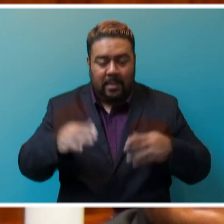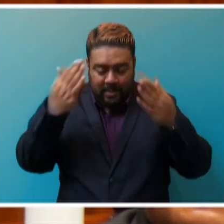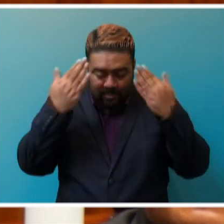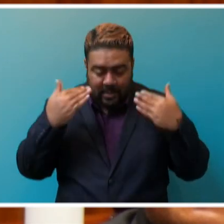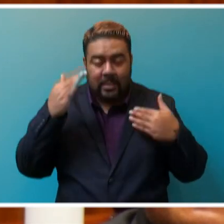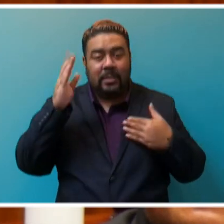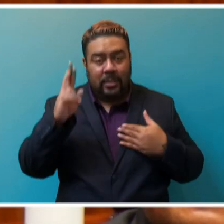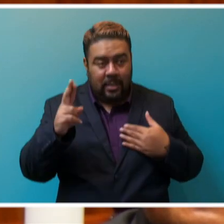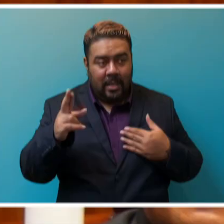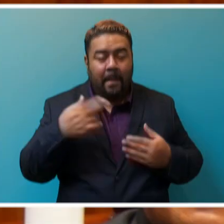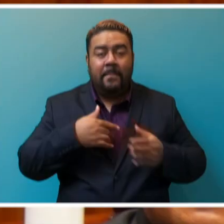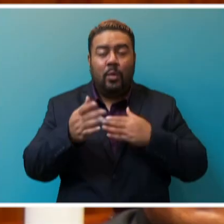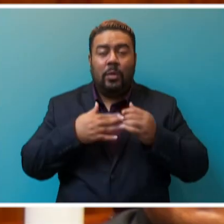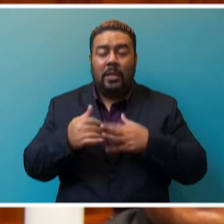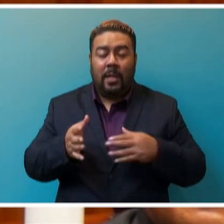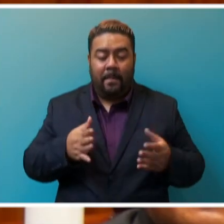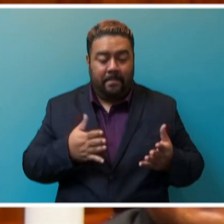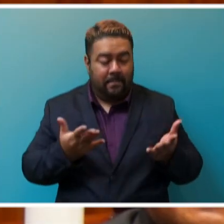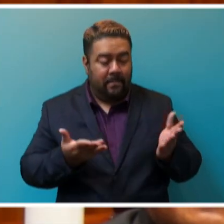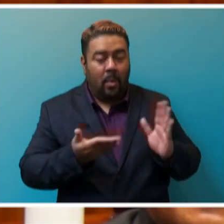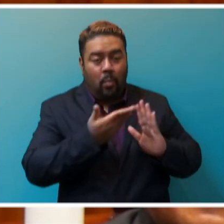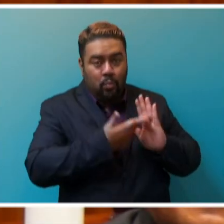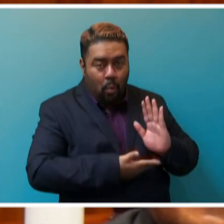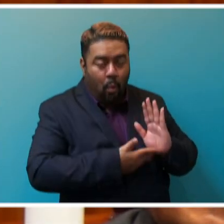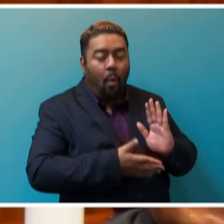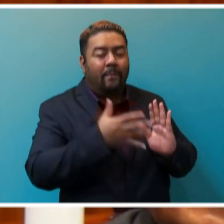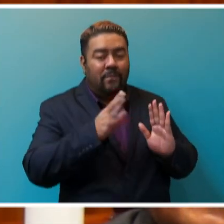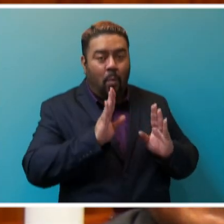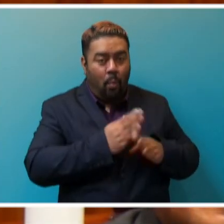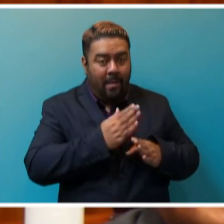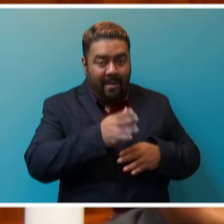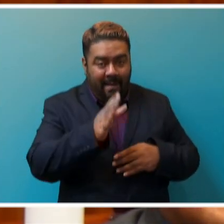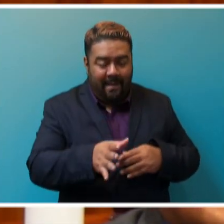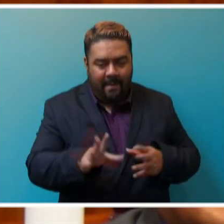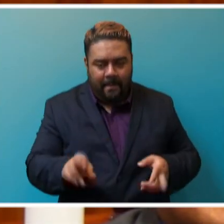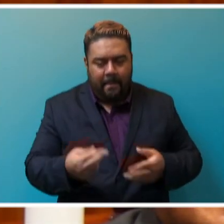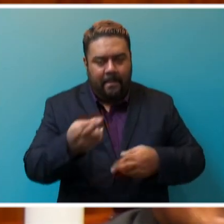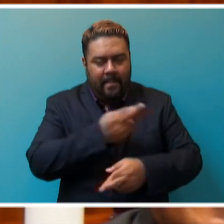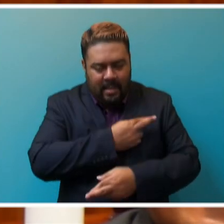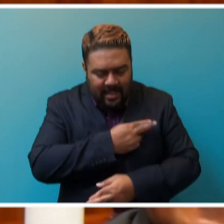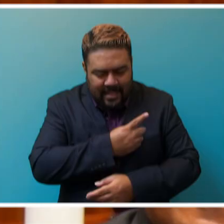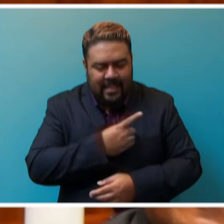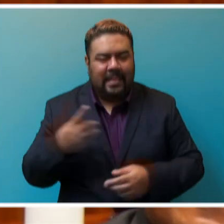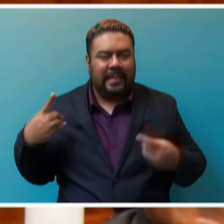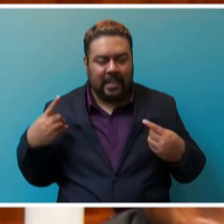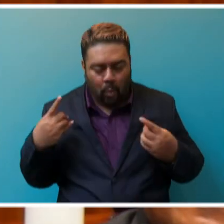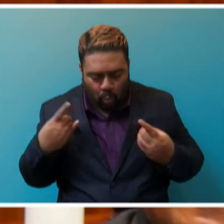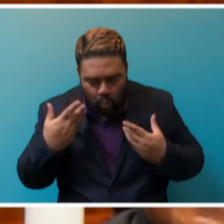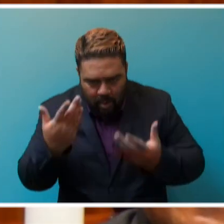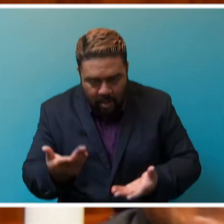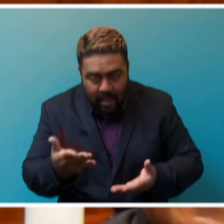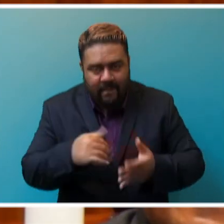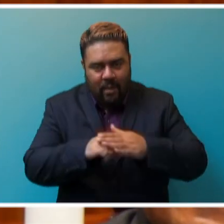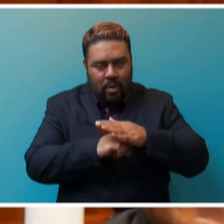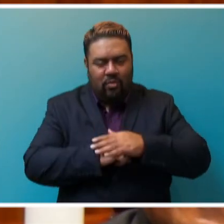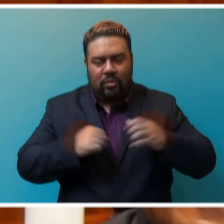sir, building the morale of our workers and restoring dignity in the public service, this government is laying the foundation for a